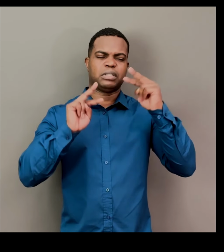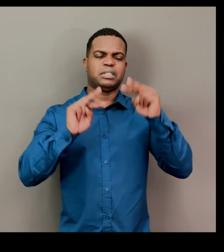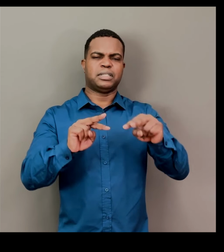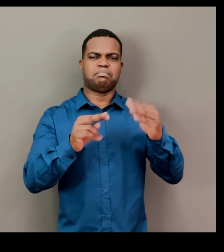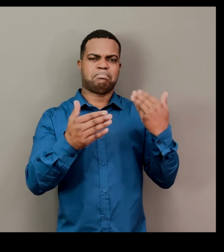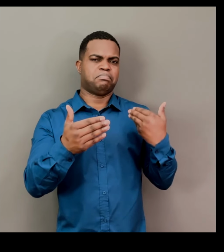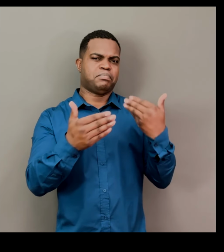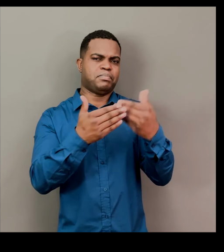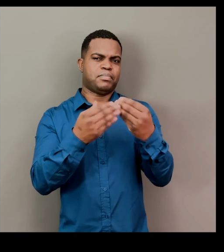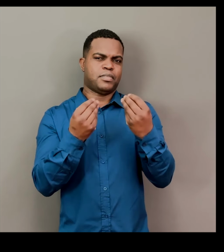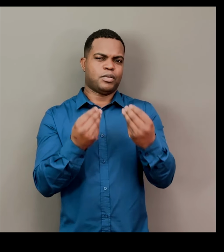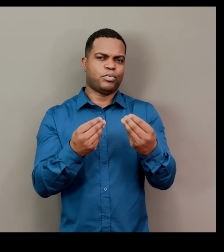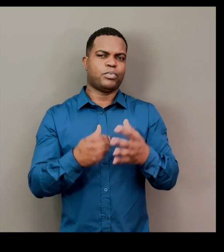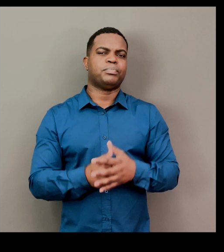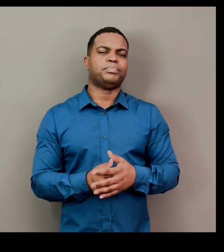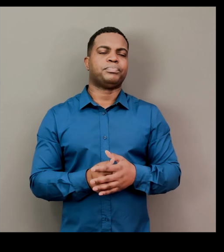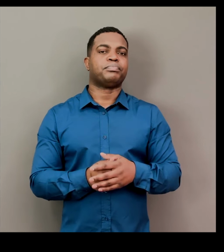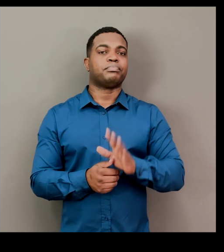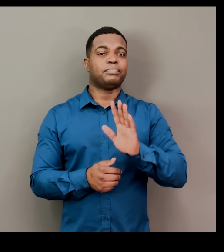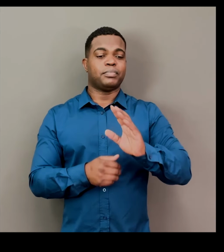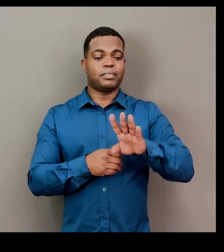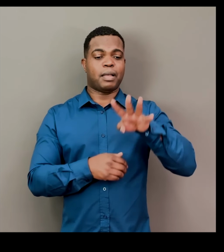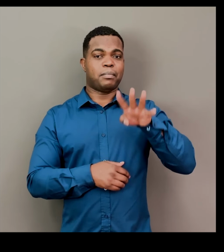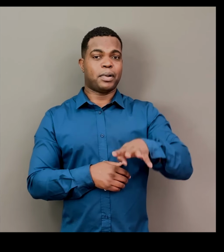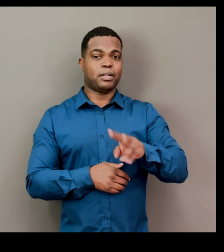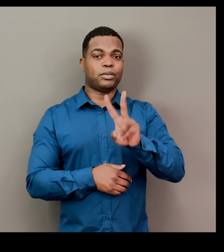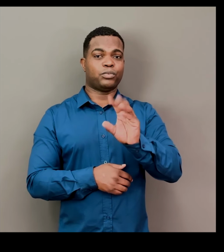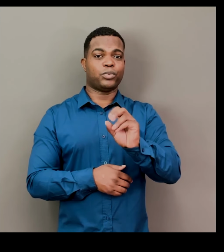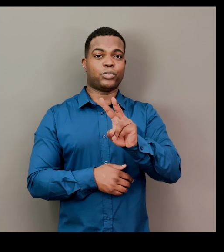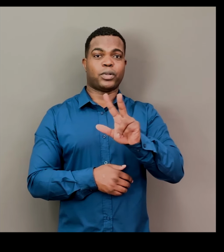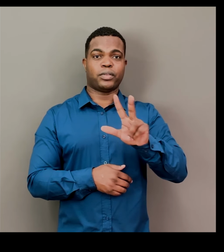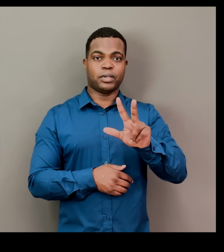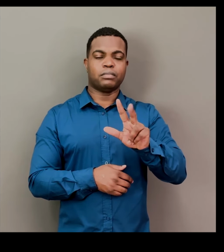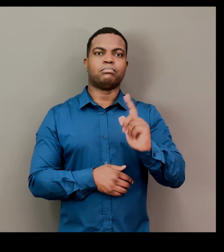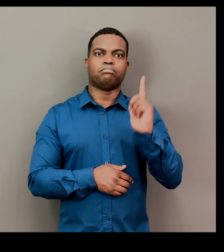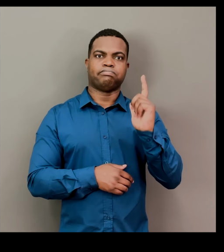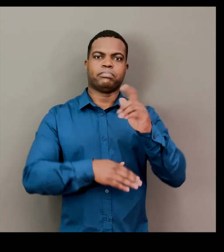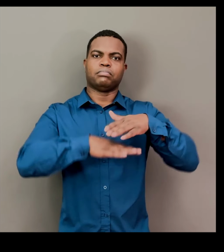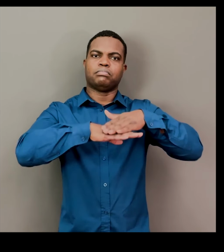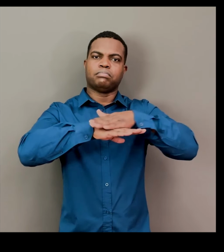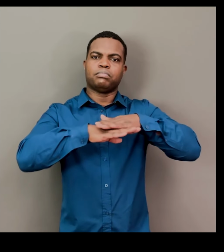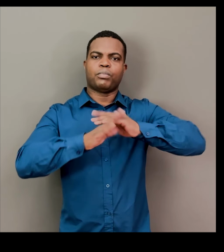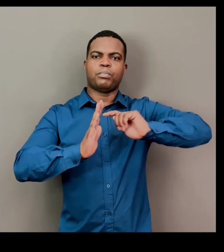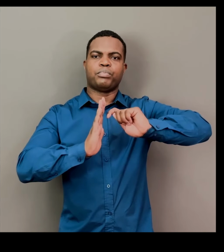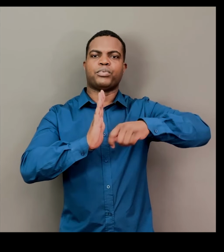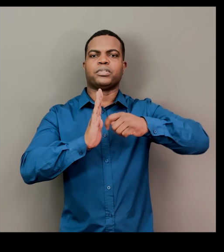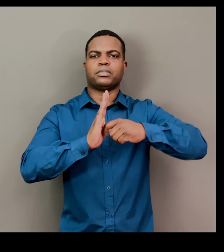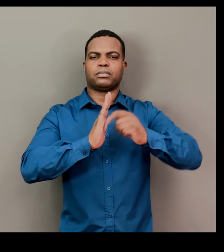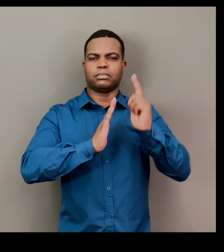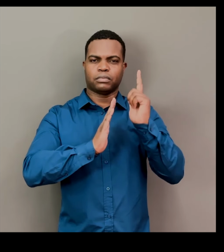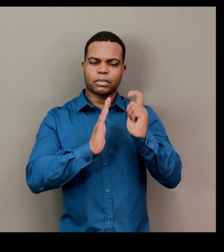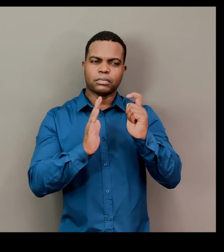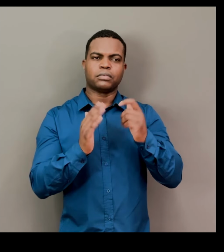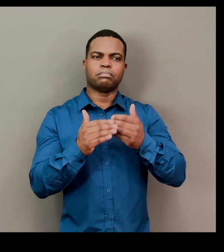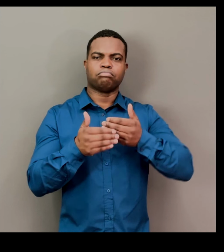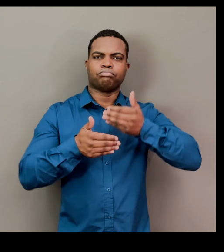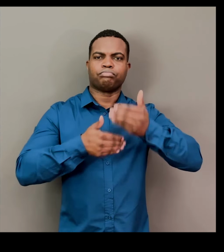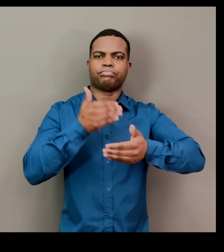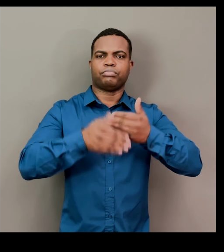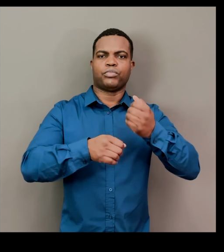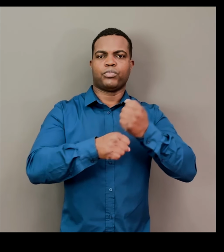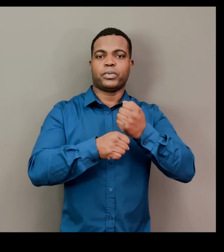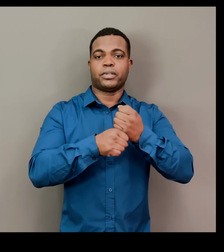project dates at a glance are that in April 2023, the pilot project will start development